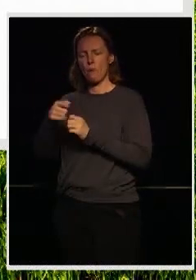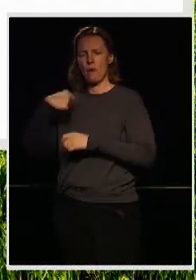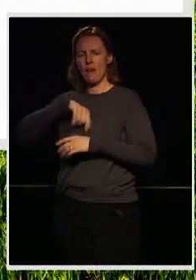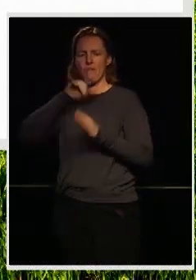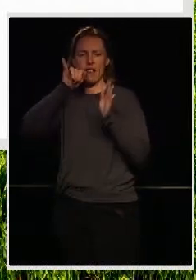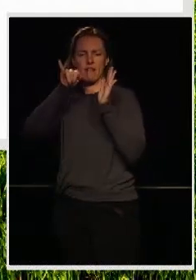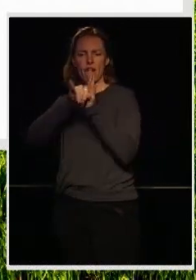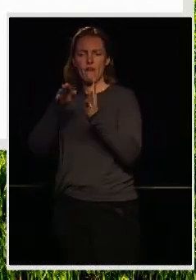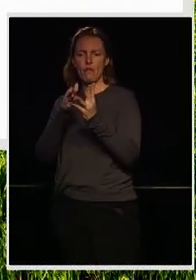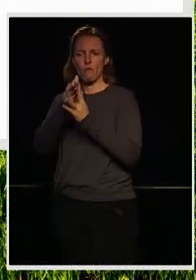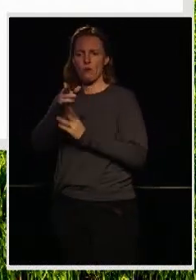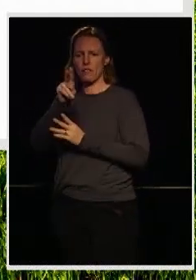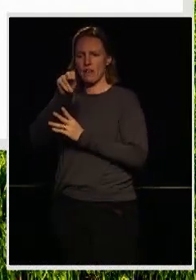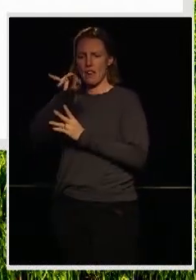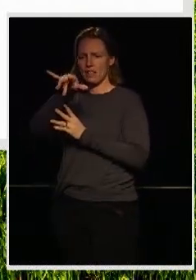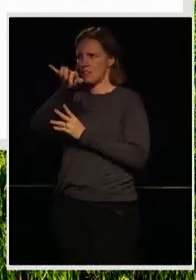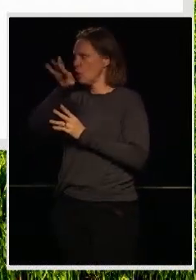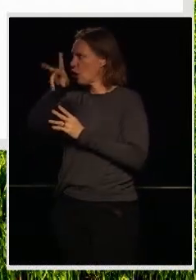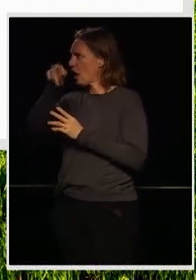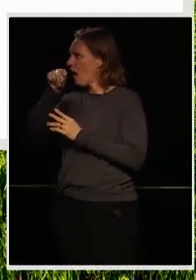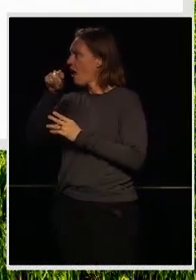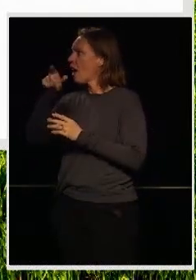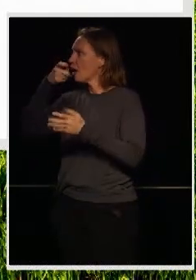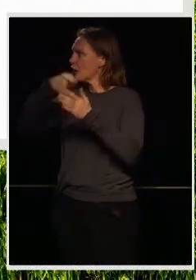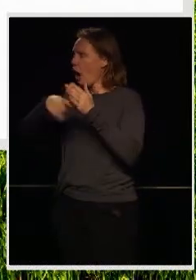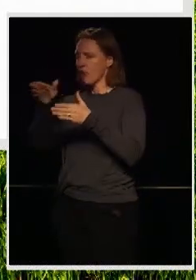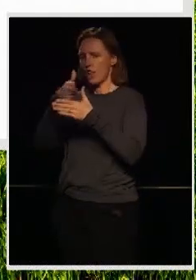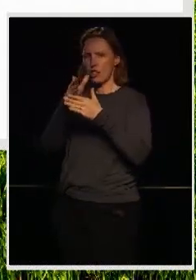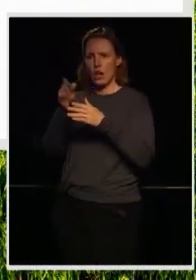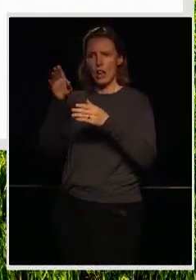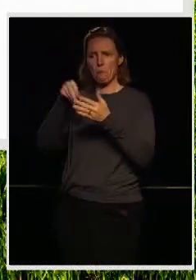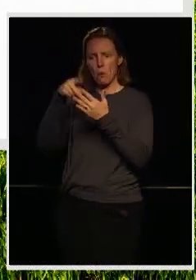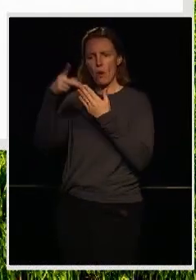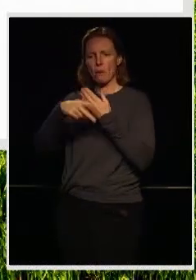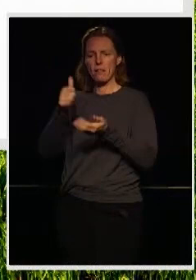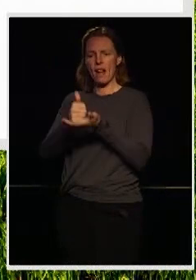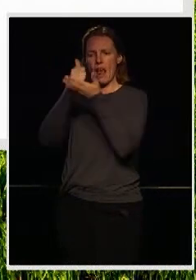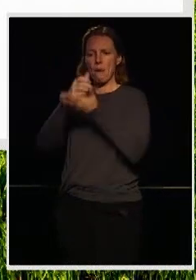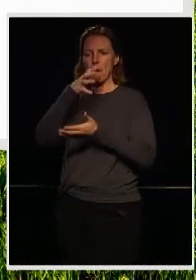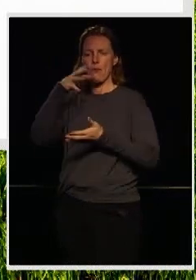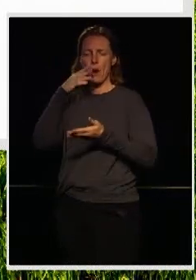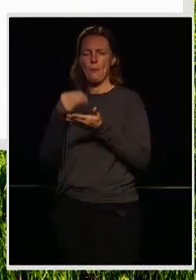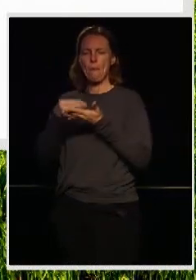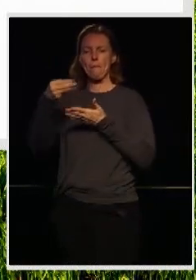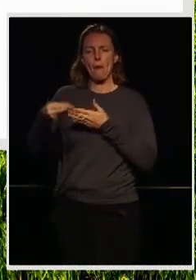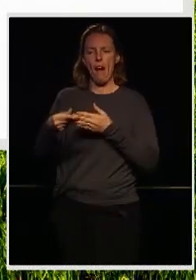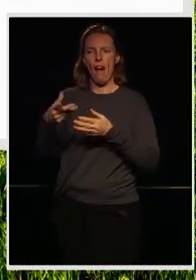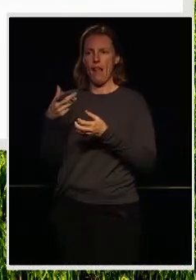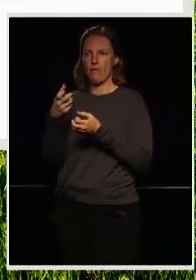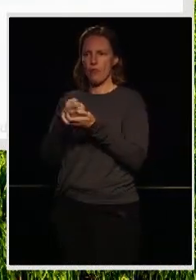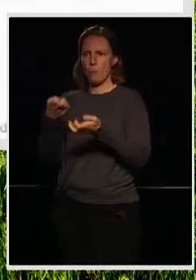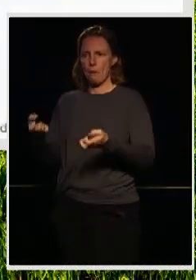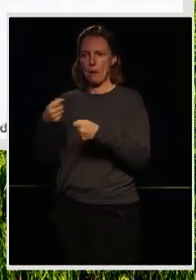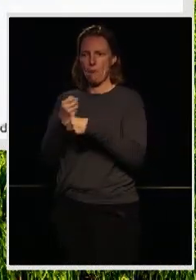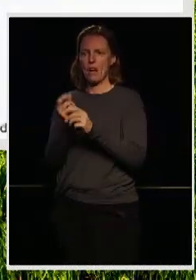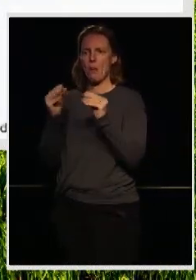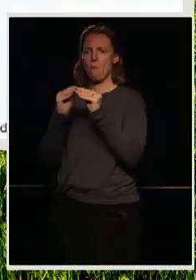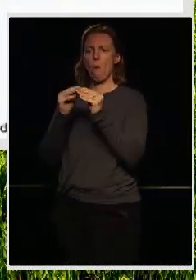identified through NYSERDA cost-sharing programs that can help the farmer purchase the equipment and make it even more